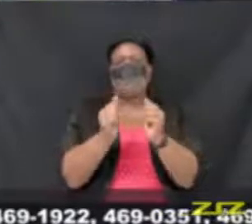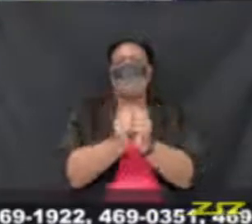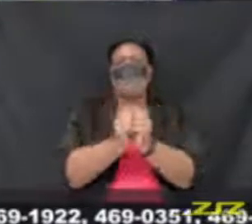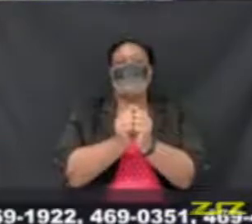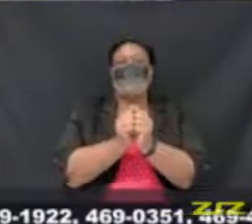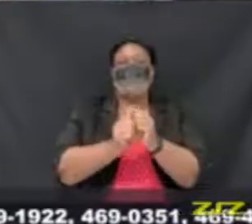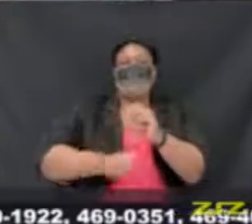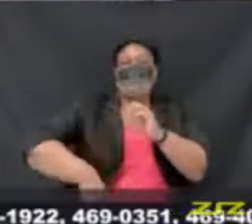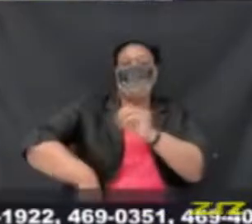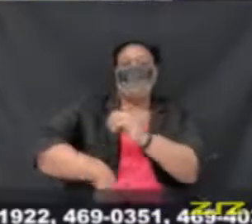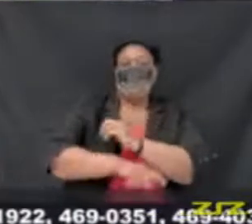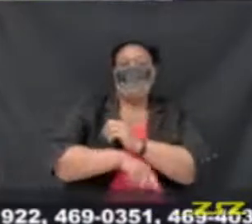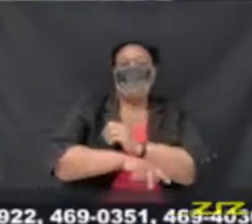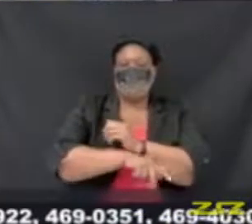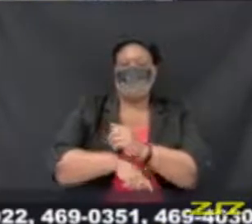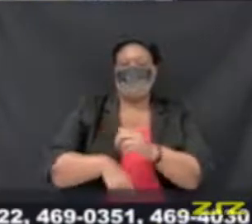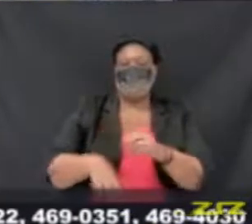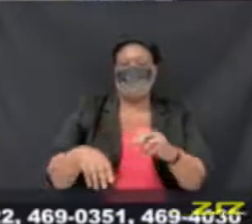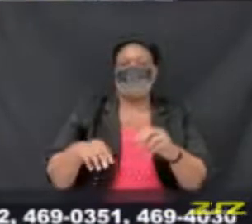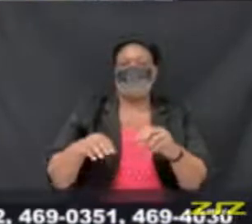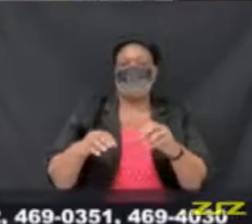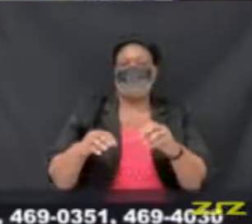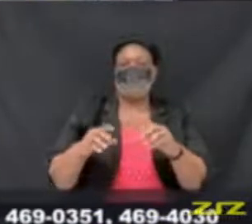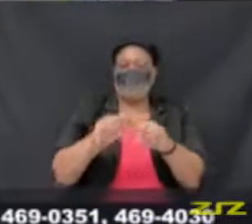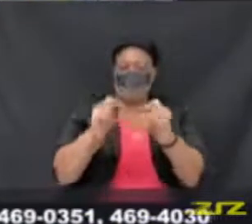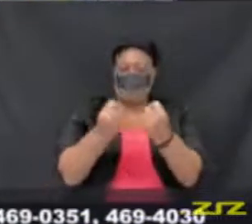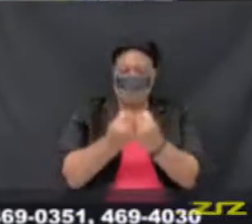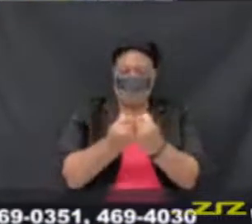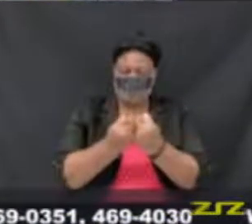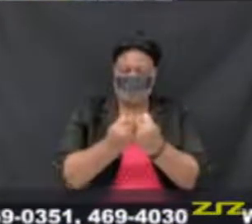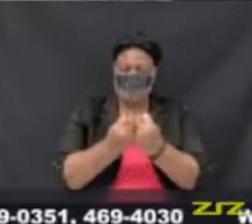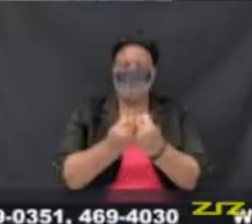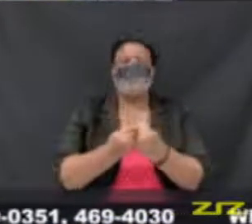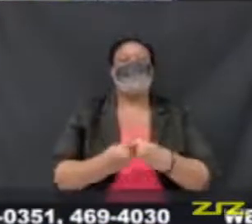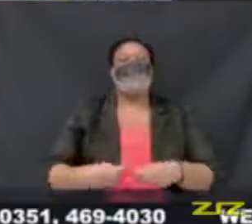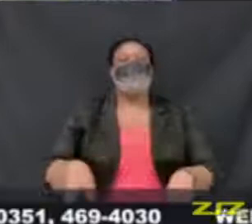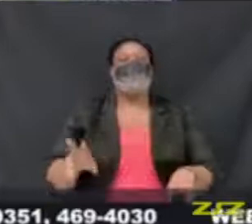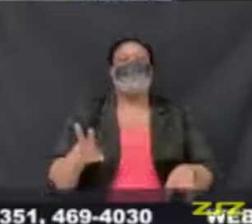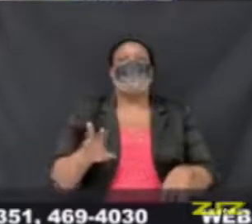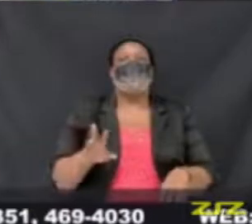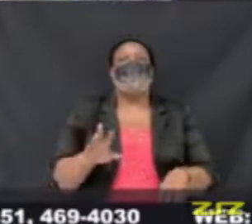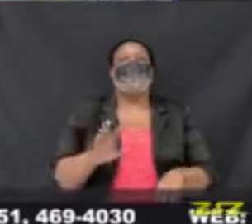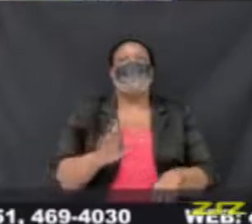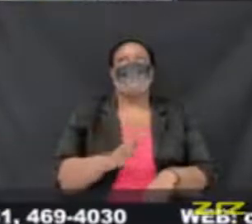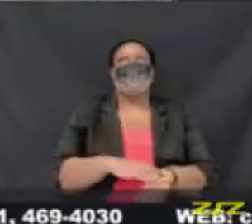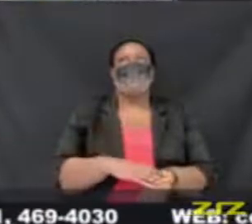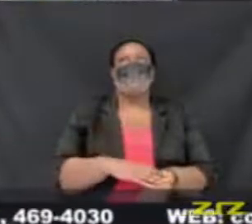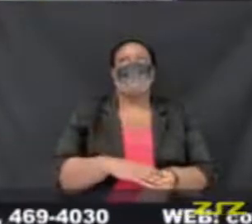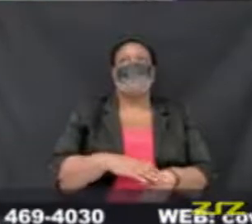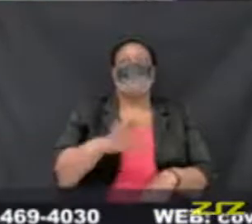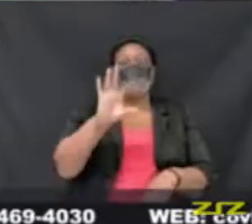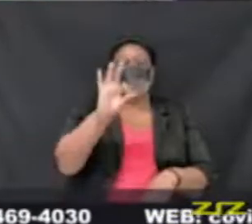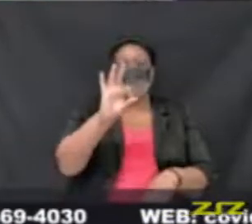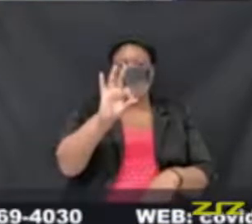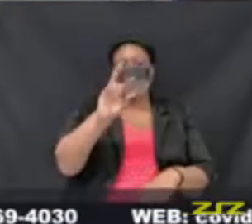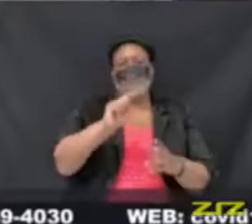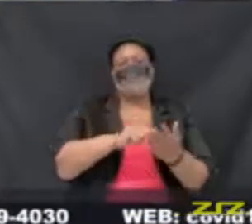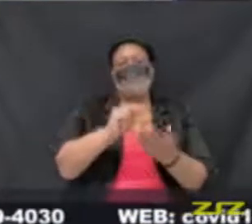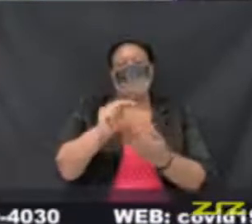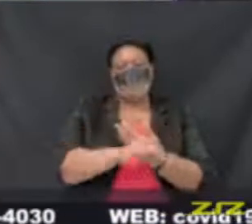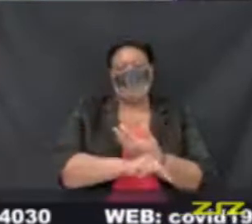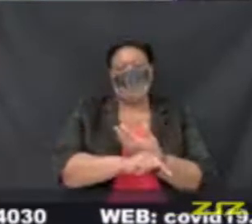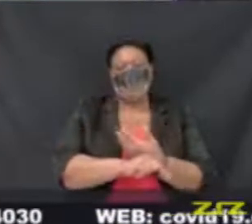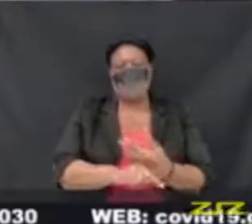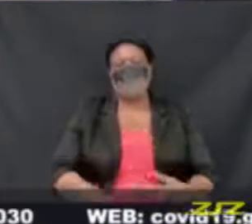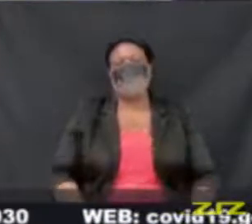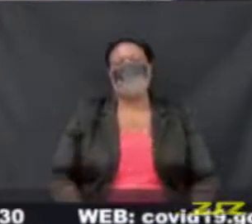Nevis Football Association executive, and this meeting would have taken place on the 9th of November. The initial meeting took